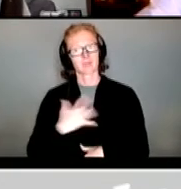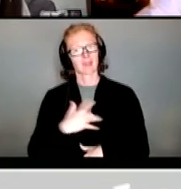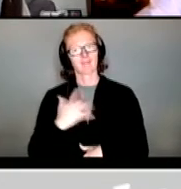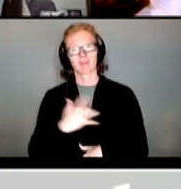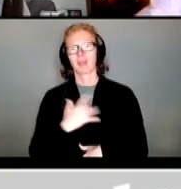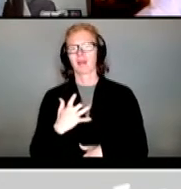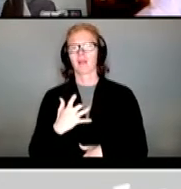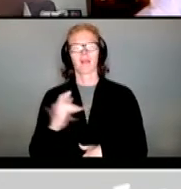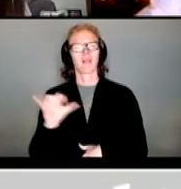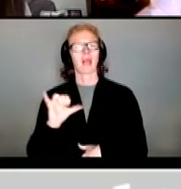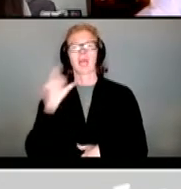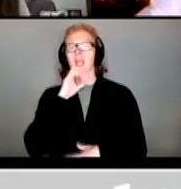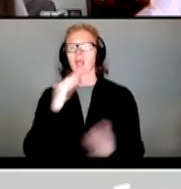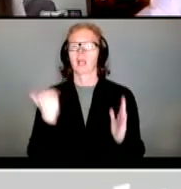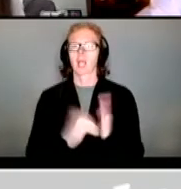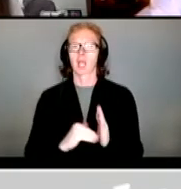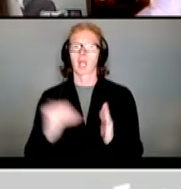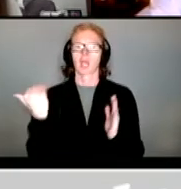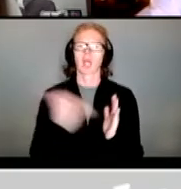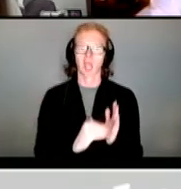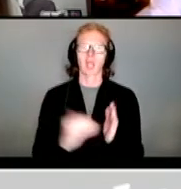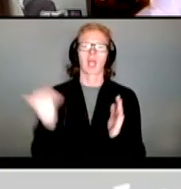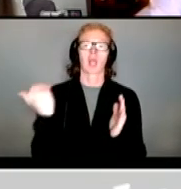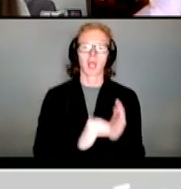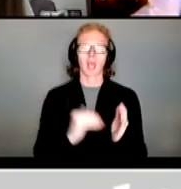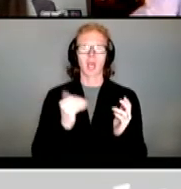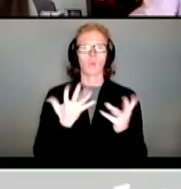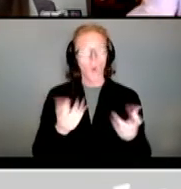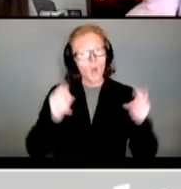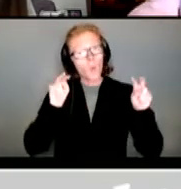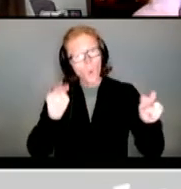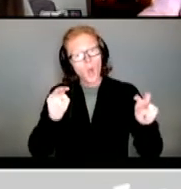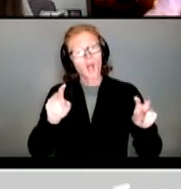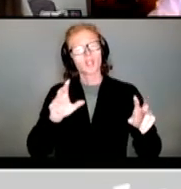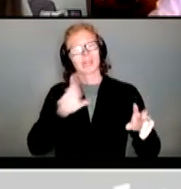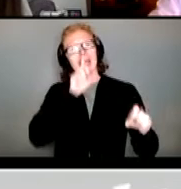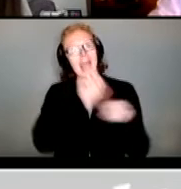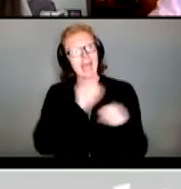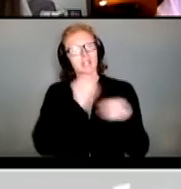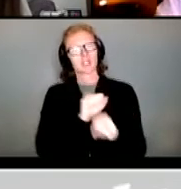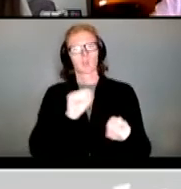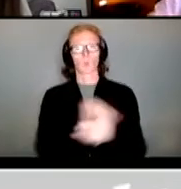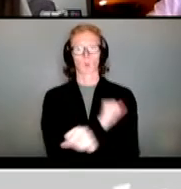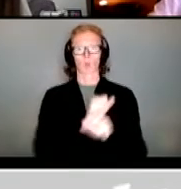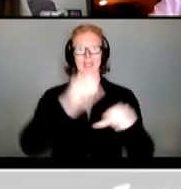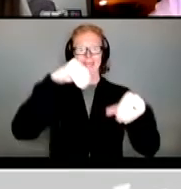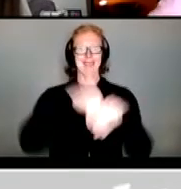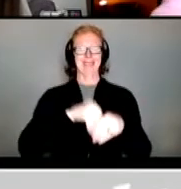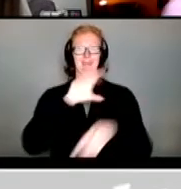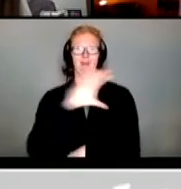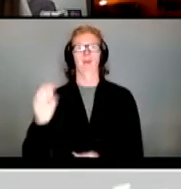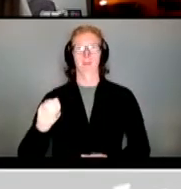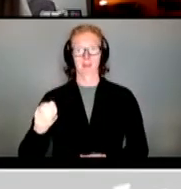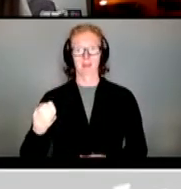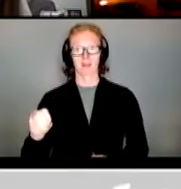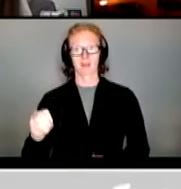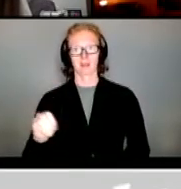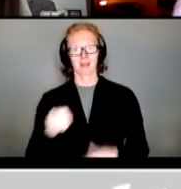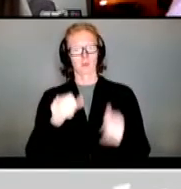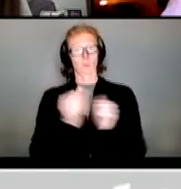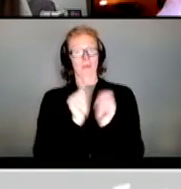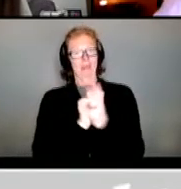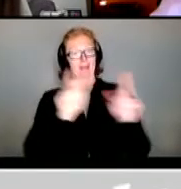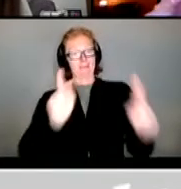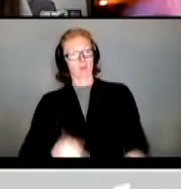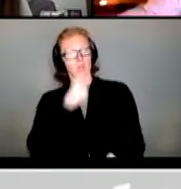when I say this, that I want to be down there watching it organically working within the company, within this person that I